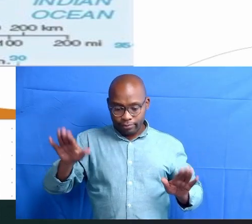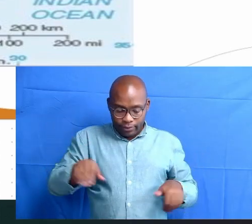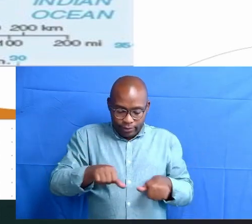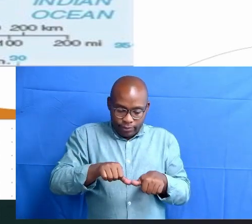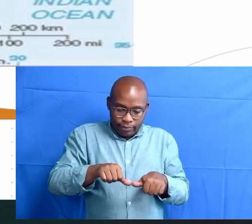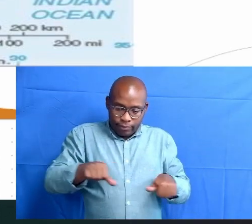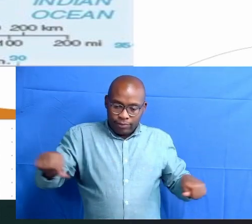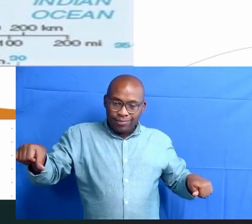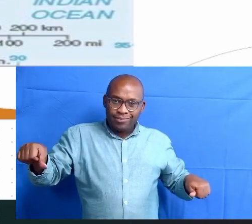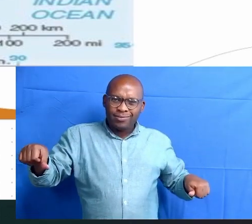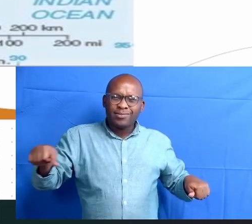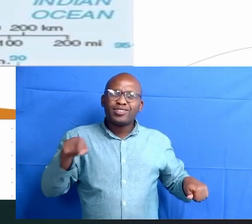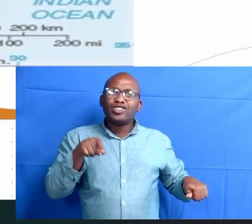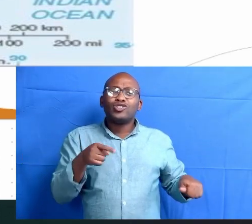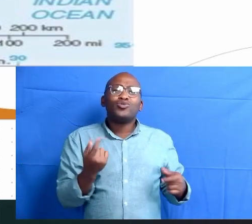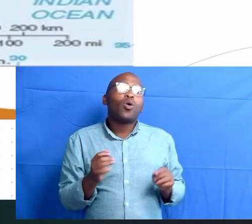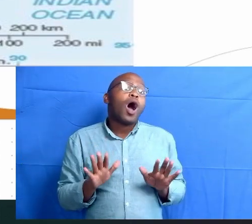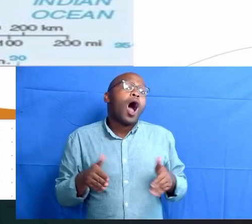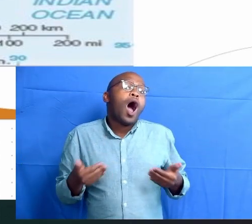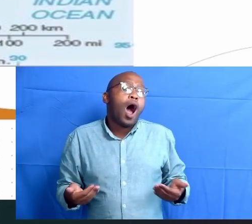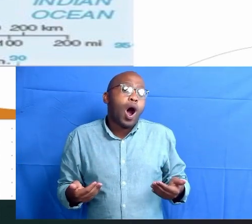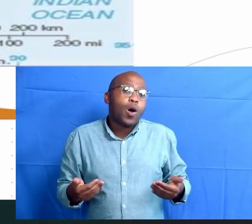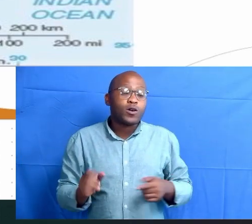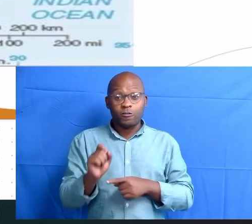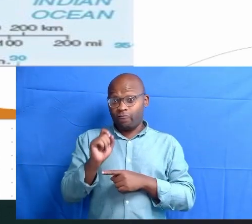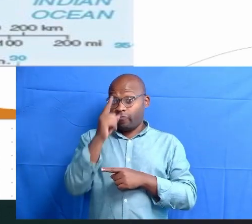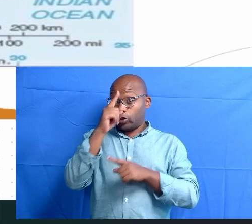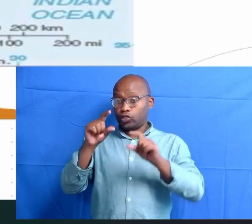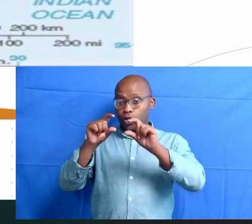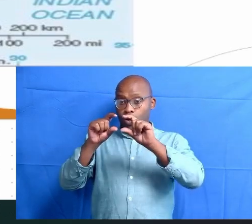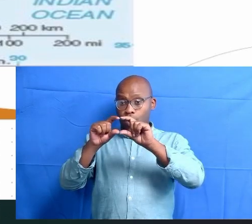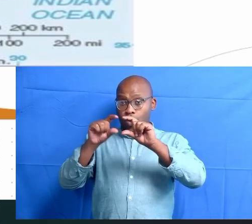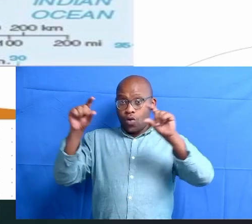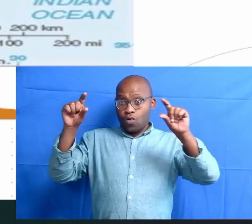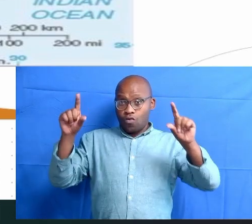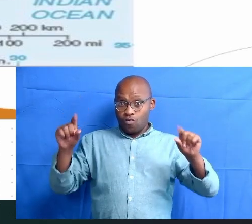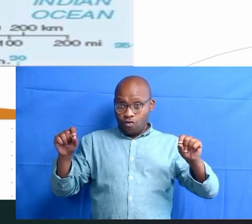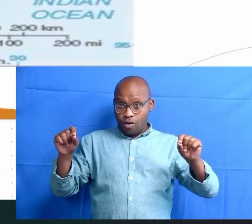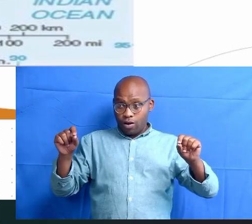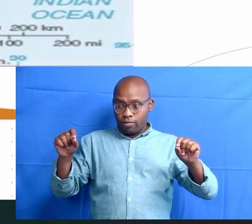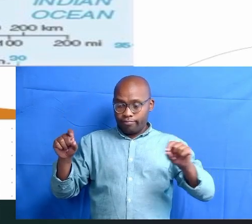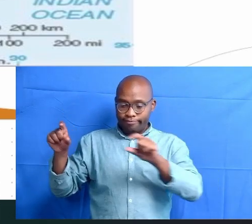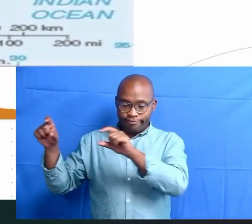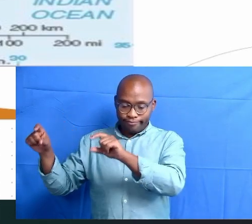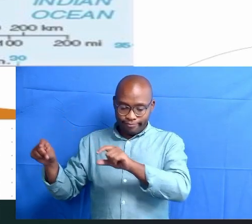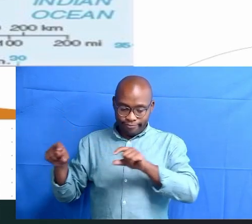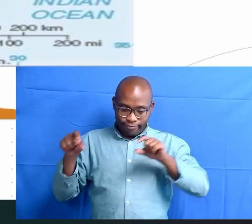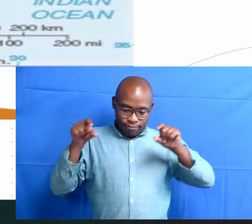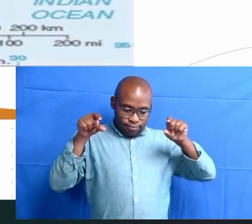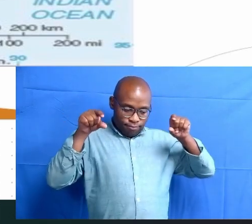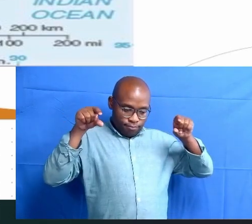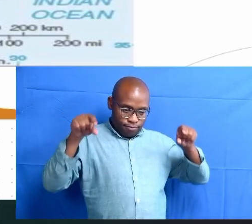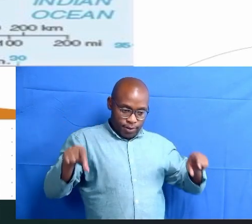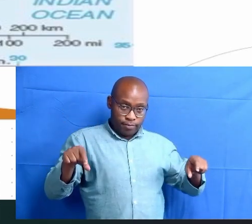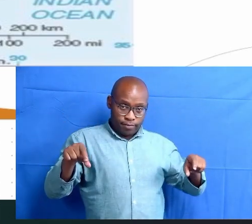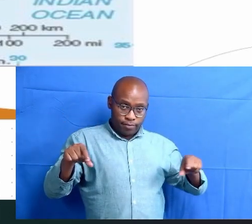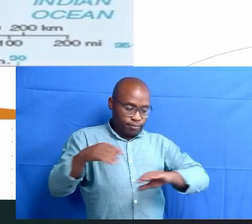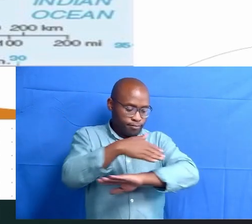I have to take my ruler to measuring the distance between the East London and